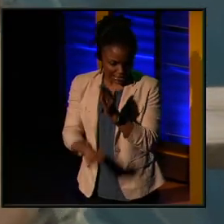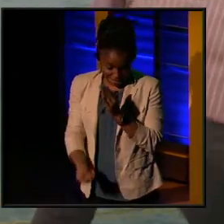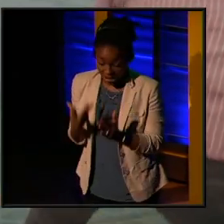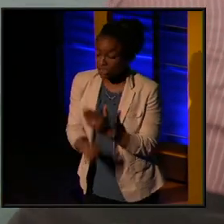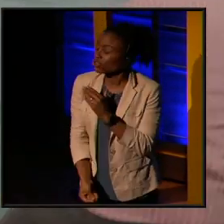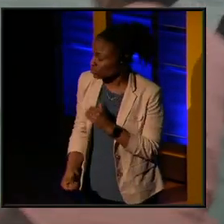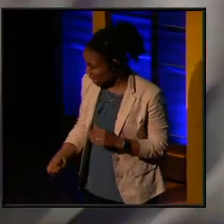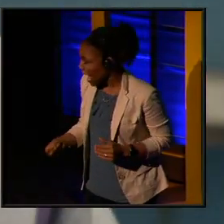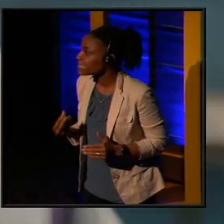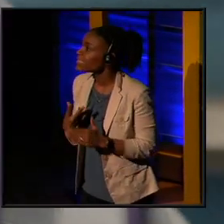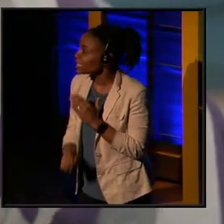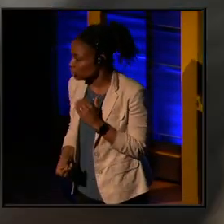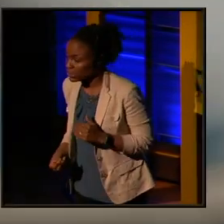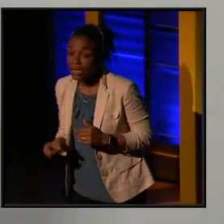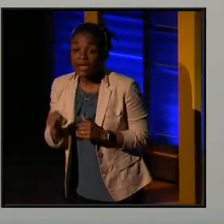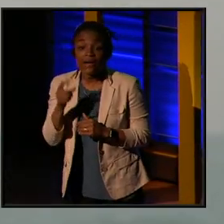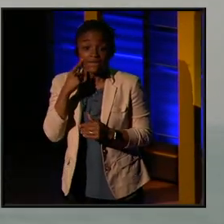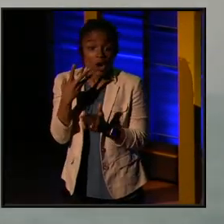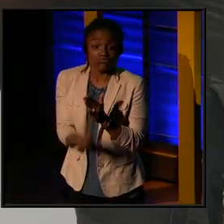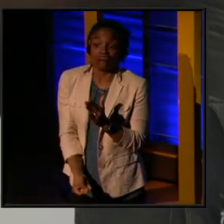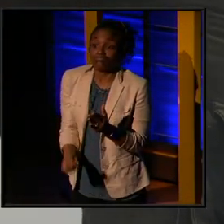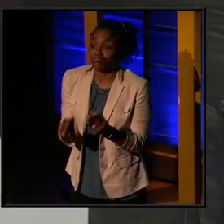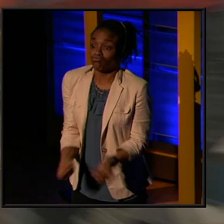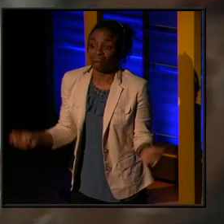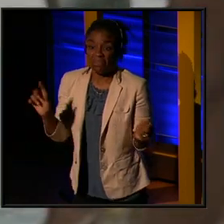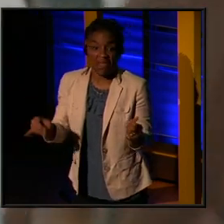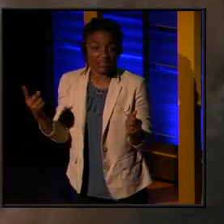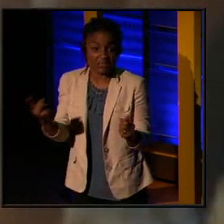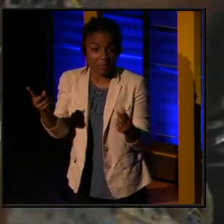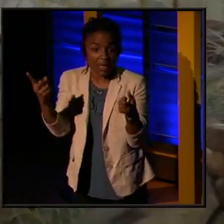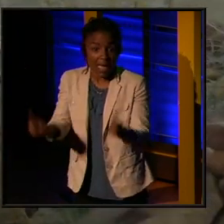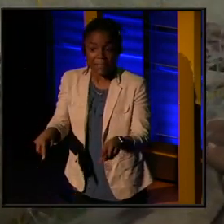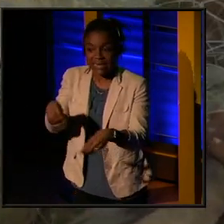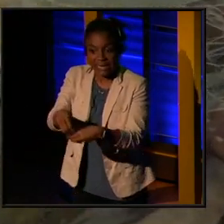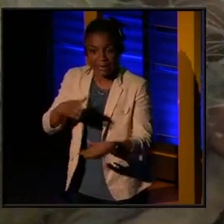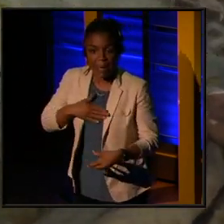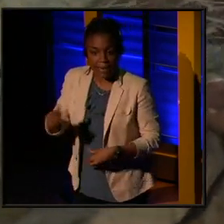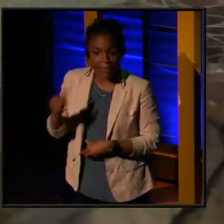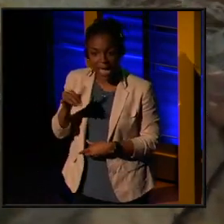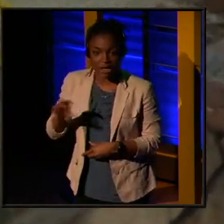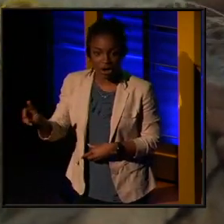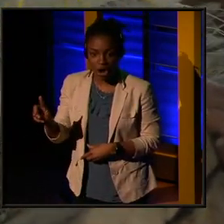Look at that! But for me, extinction is something that's happening in my own backyard.